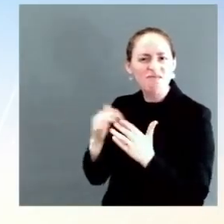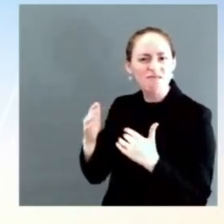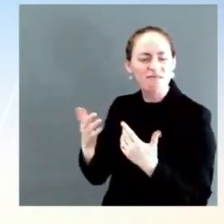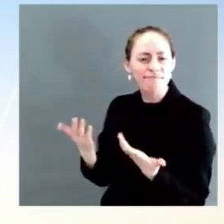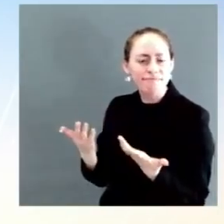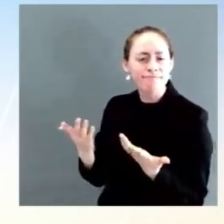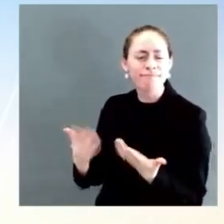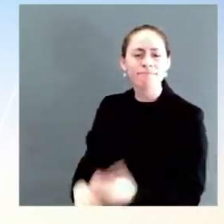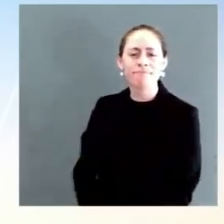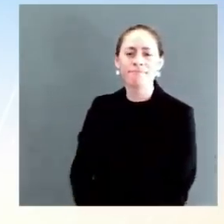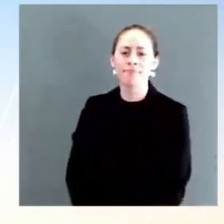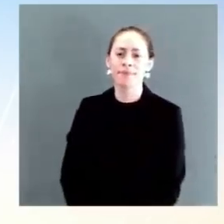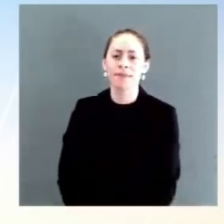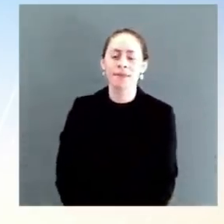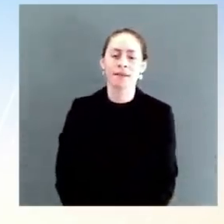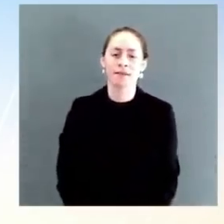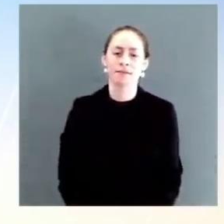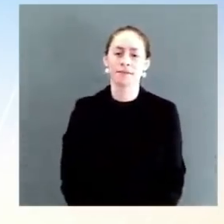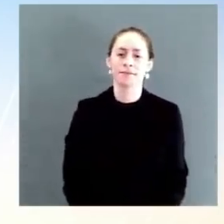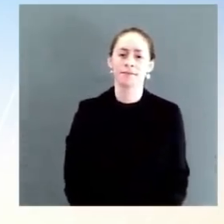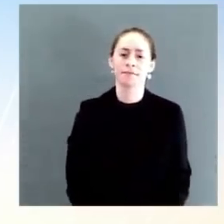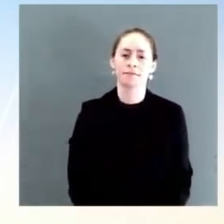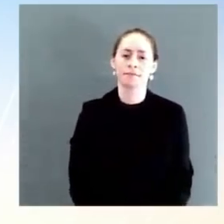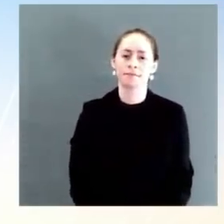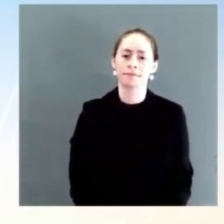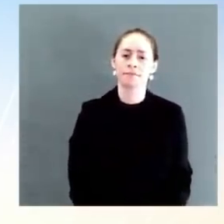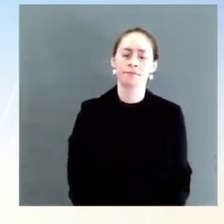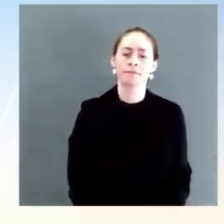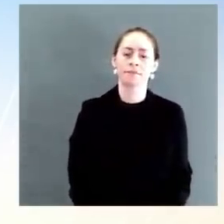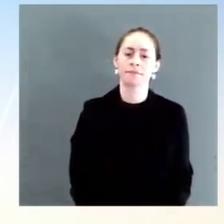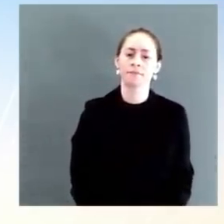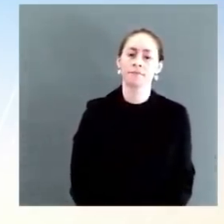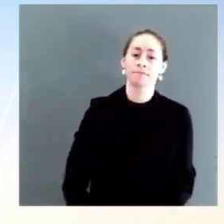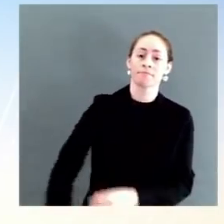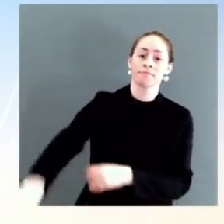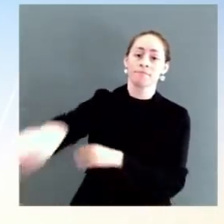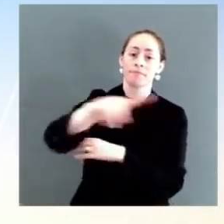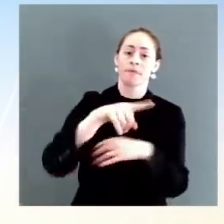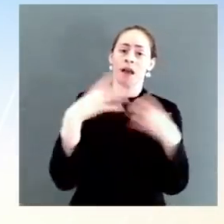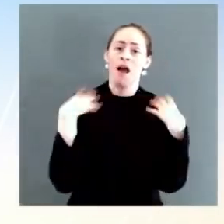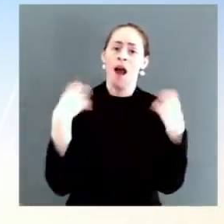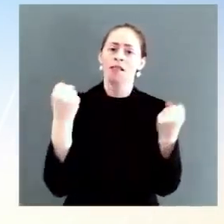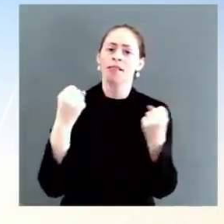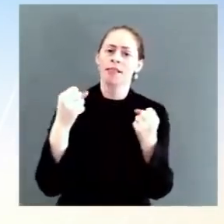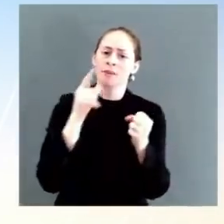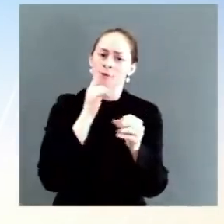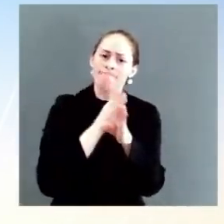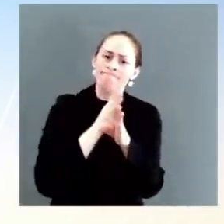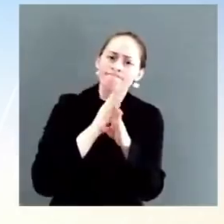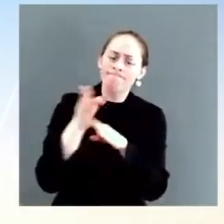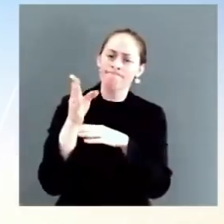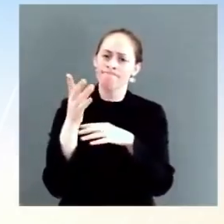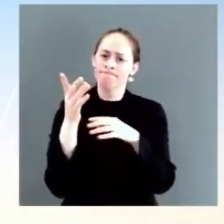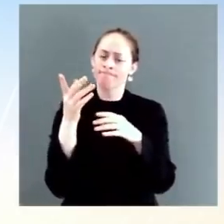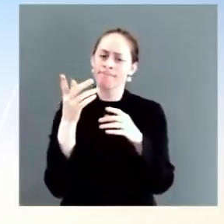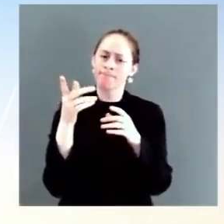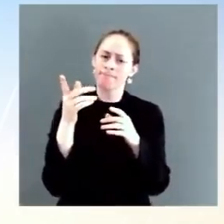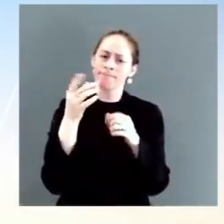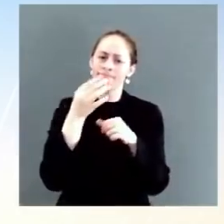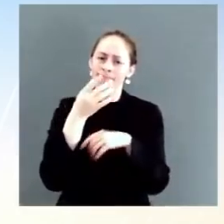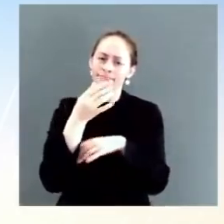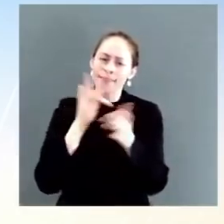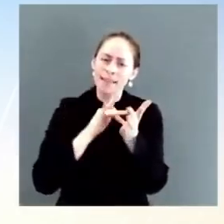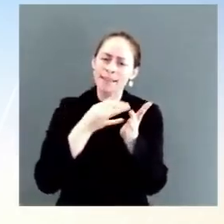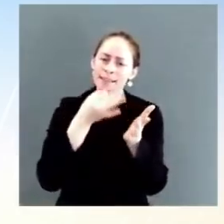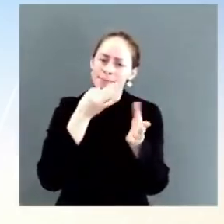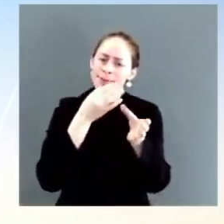medical experts, and therefore as a result from all of us, has been that the vaccines and of course the boosters